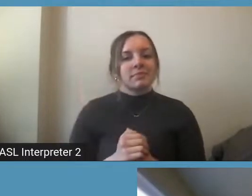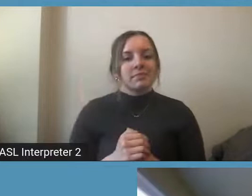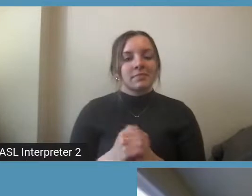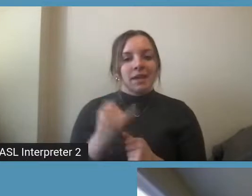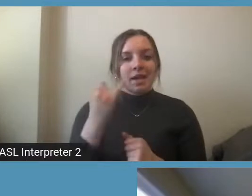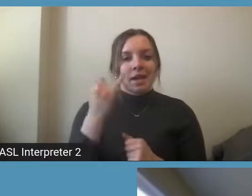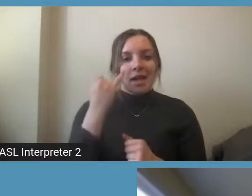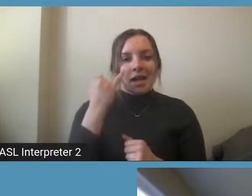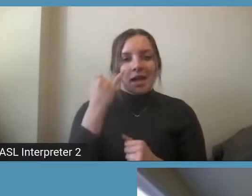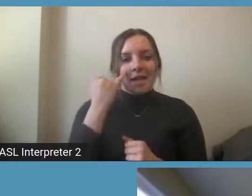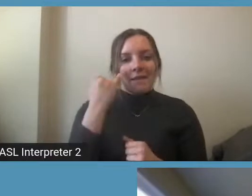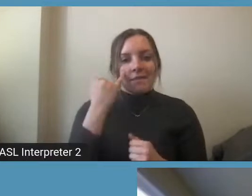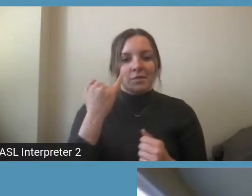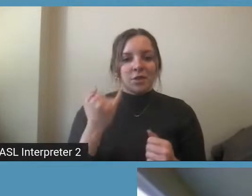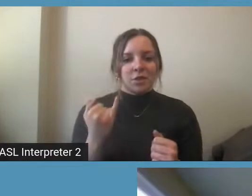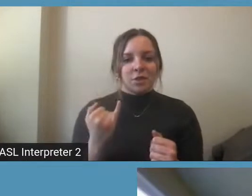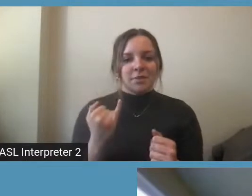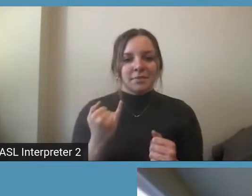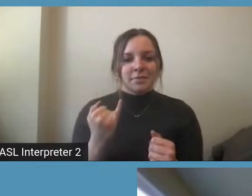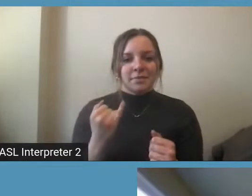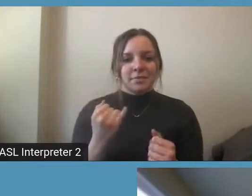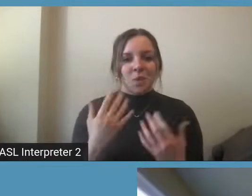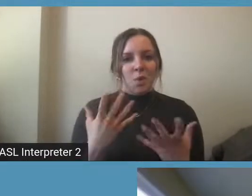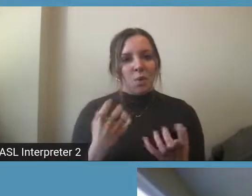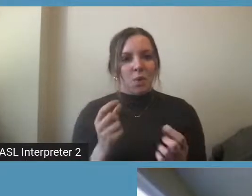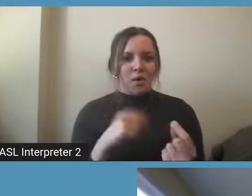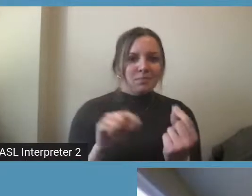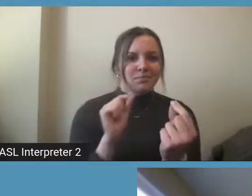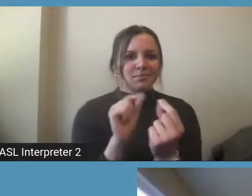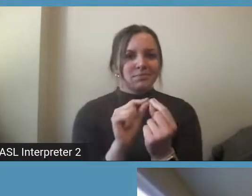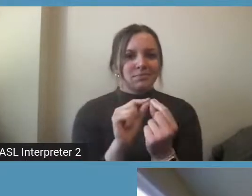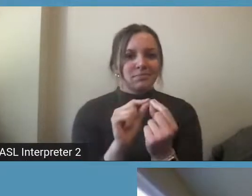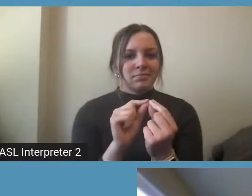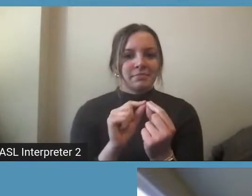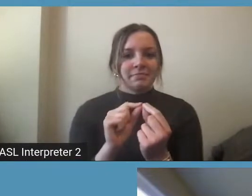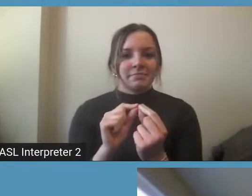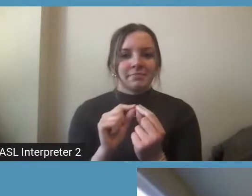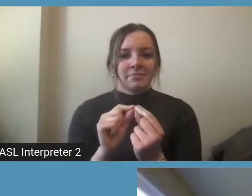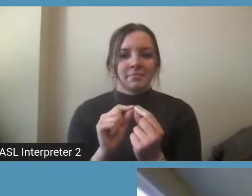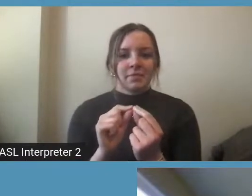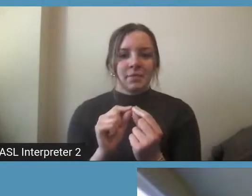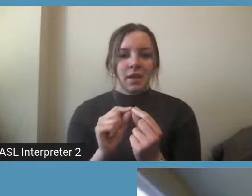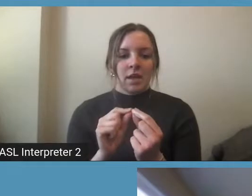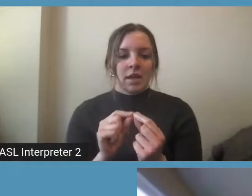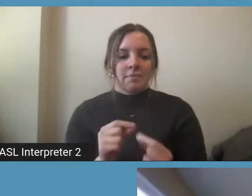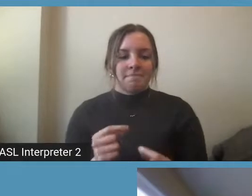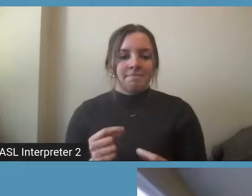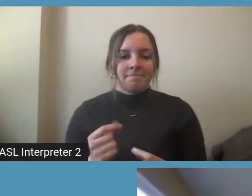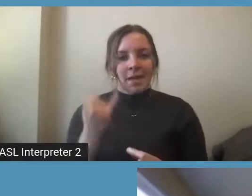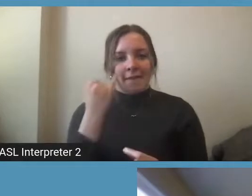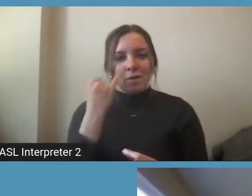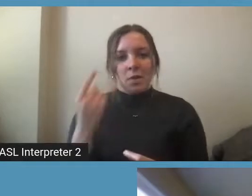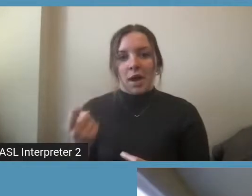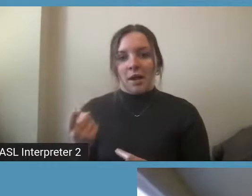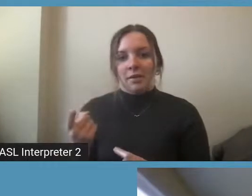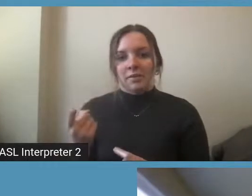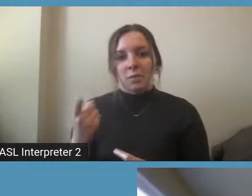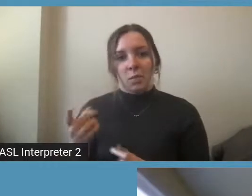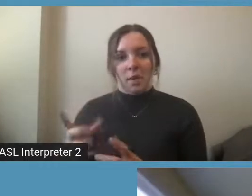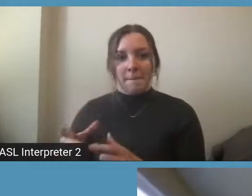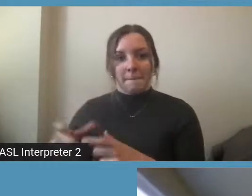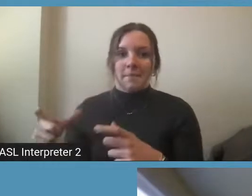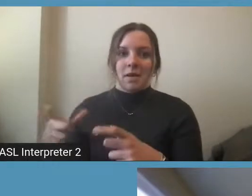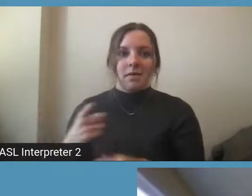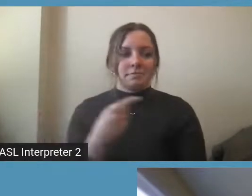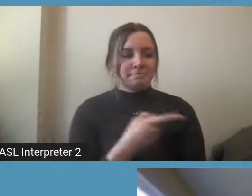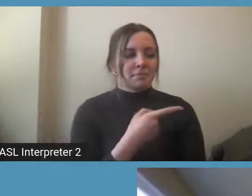millimeters, the difference between doing a large object at 2 millimeters versus 1 millimeter, it's only twice as good, but it might